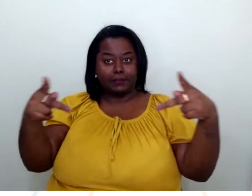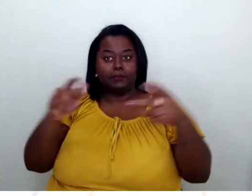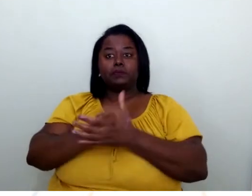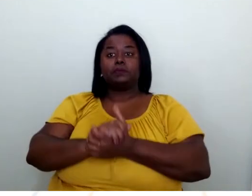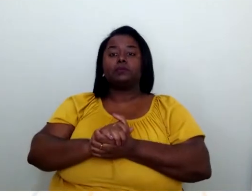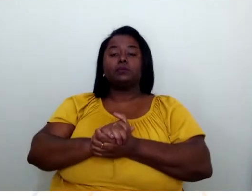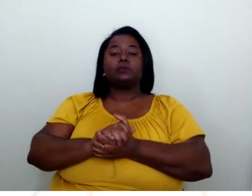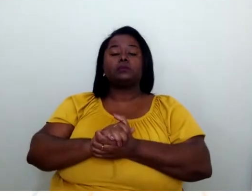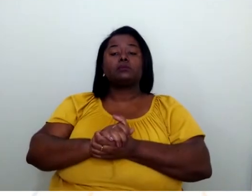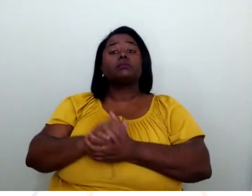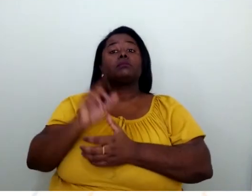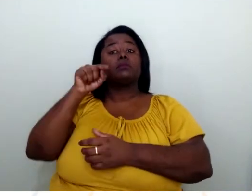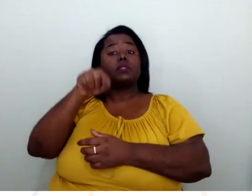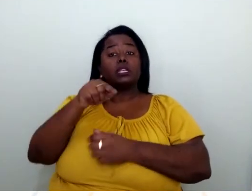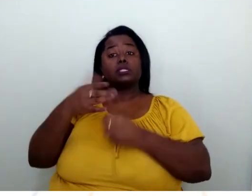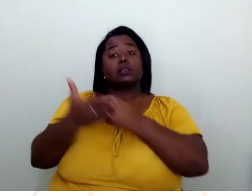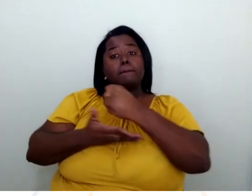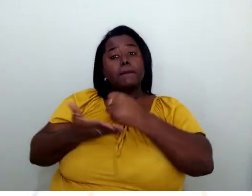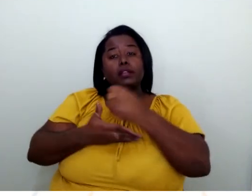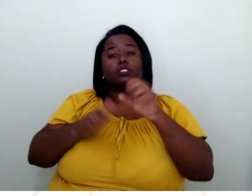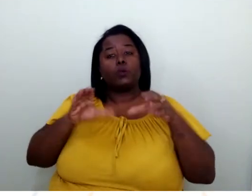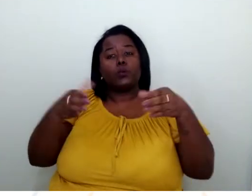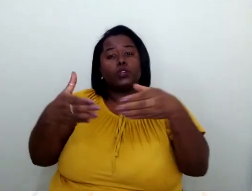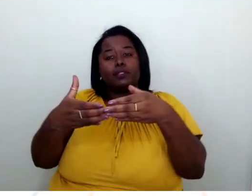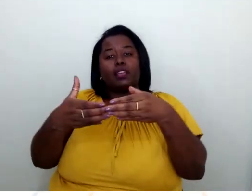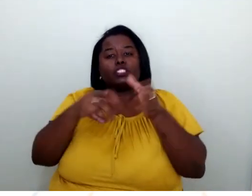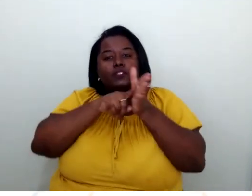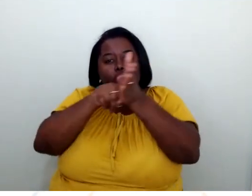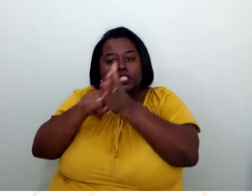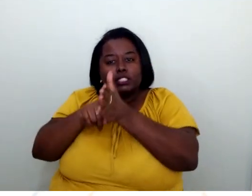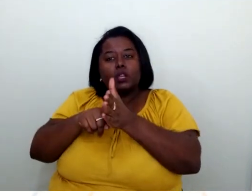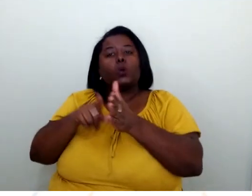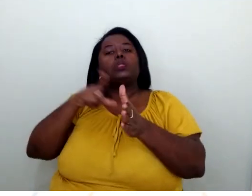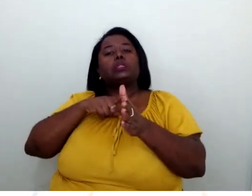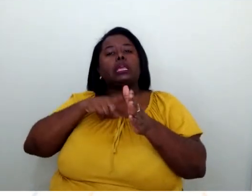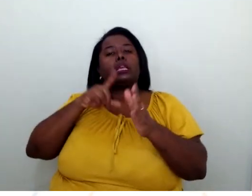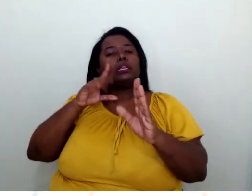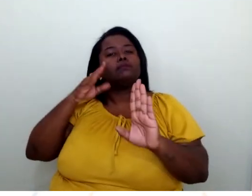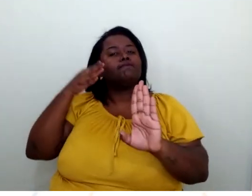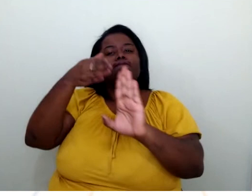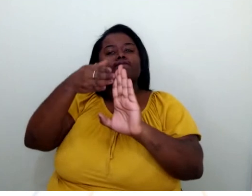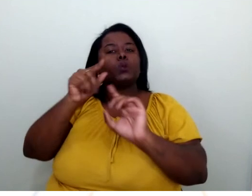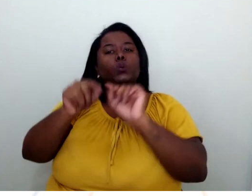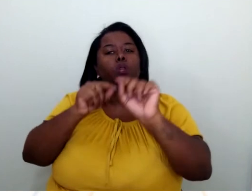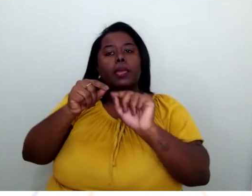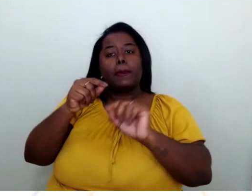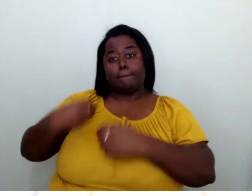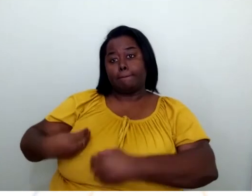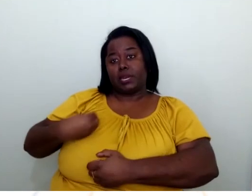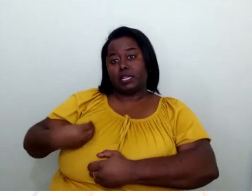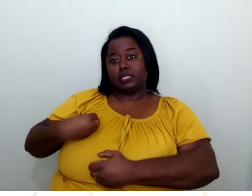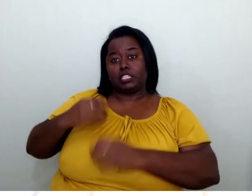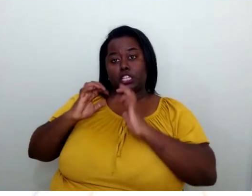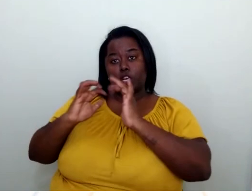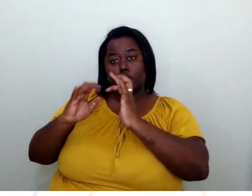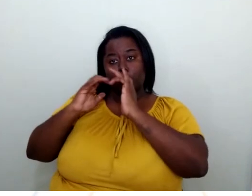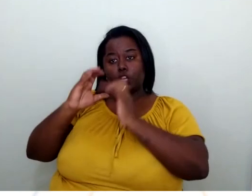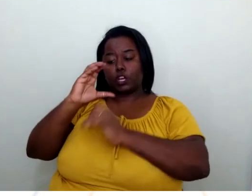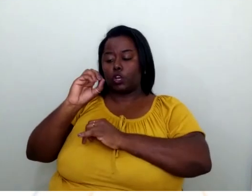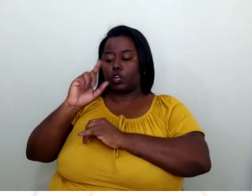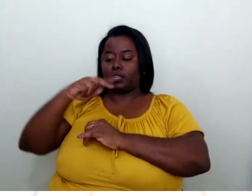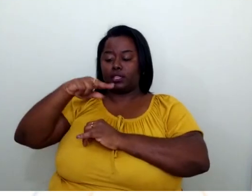to Google and go to this website. But it educates students how to give meaningful feedback.